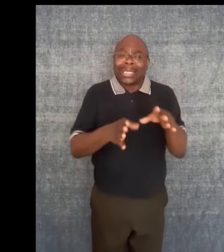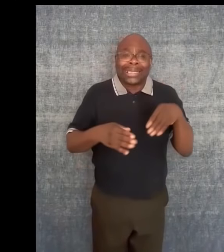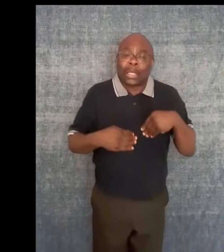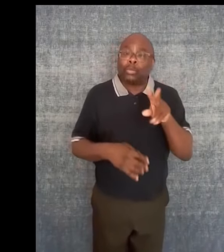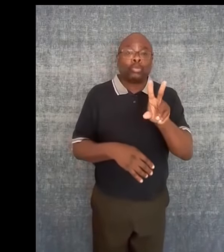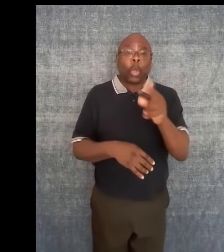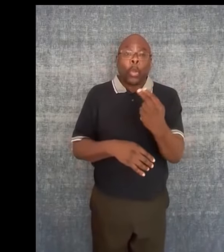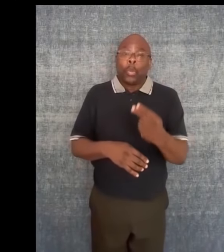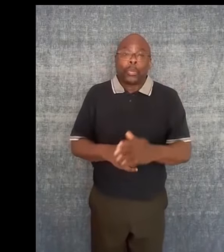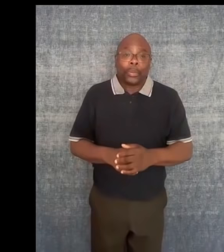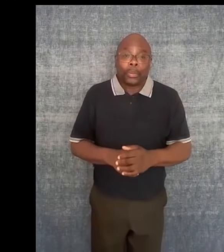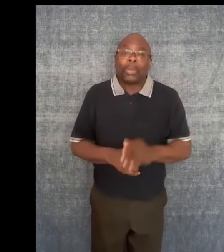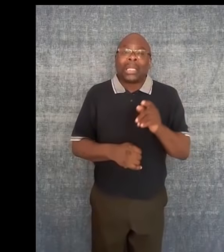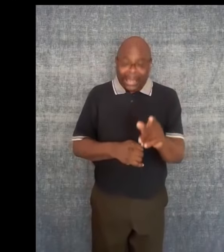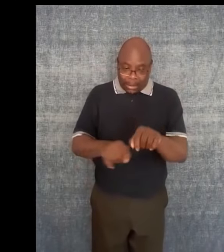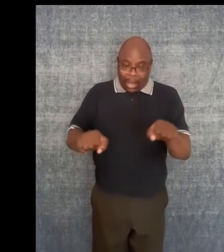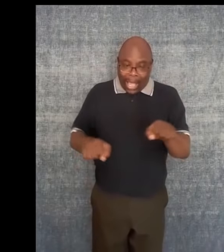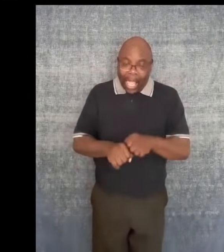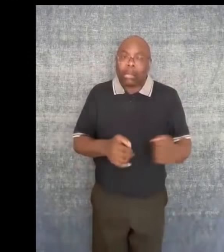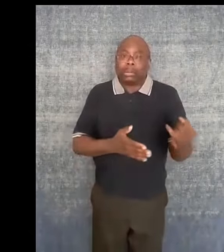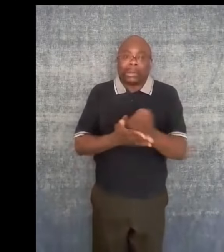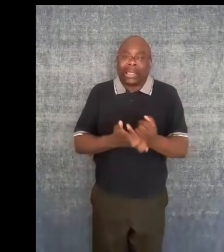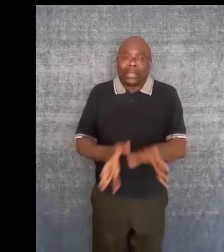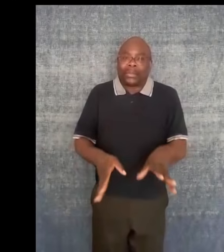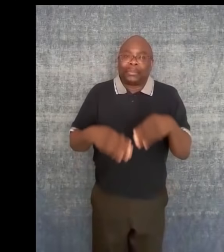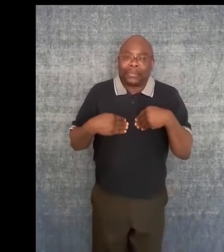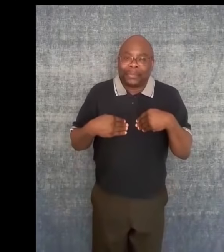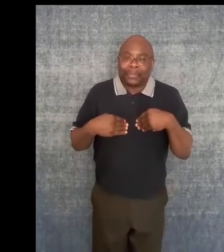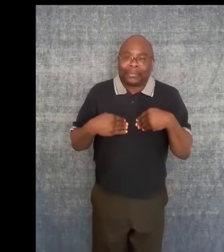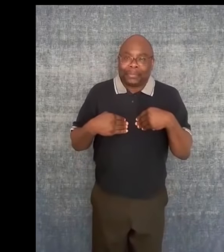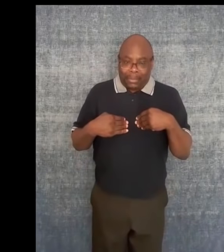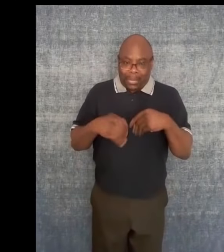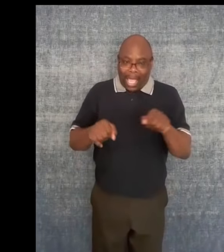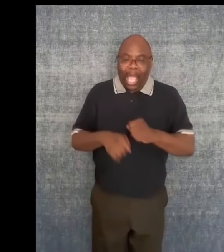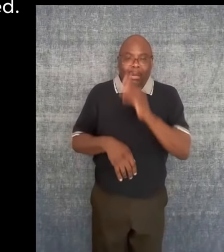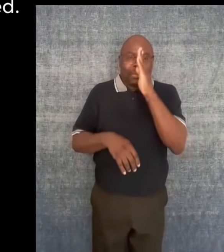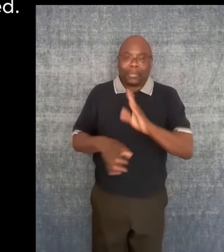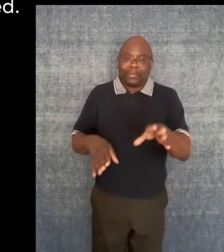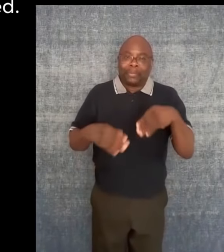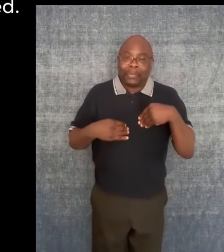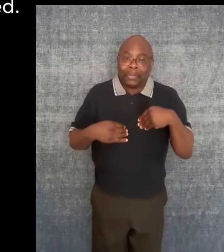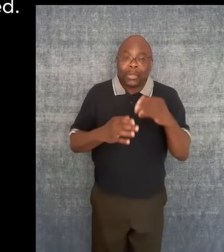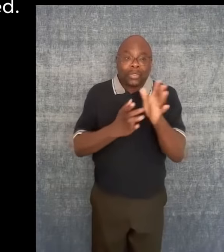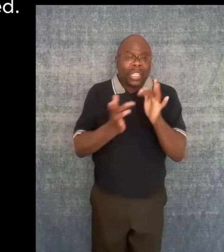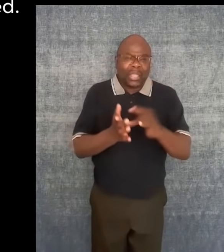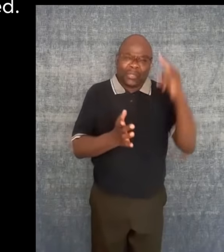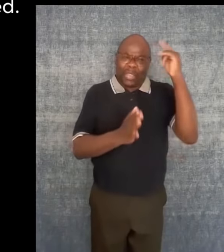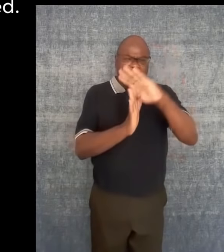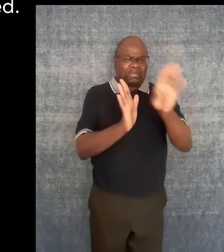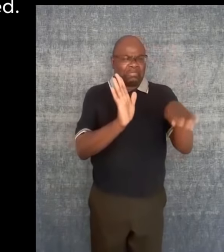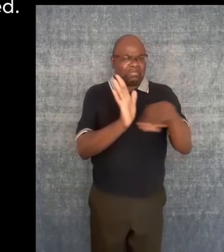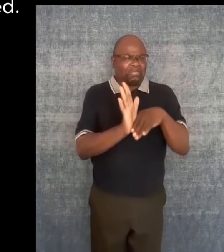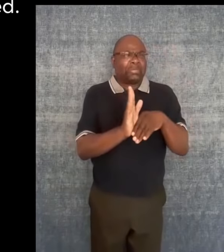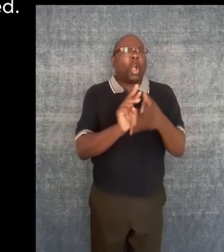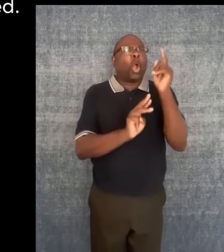Surely he has borne our griefs and carried our sorrows, Yet we esteemed him stricken, smitten